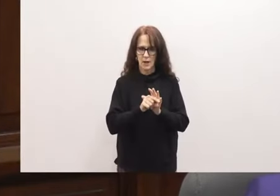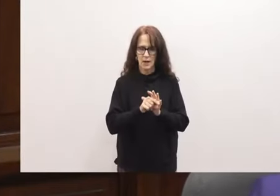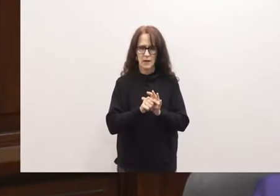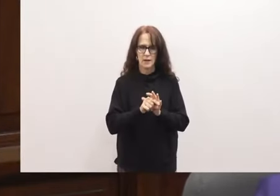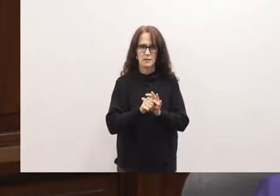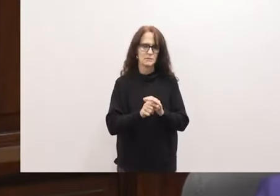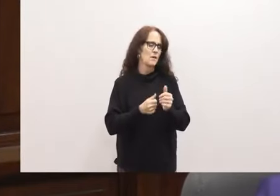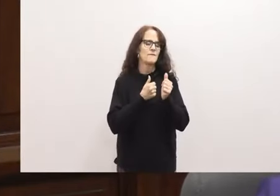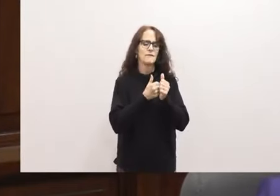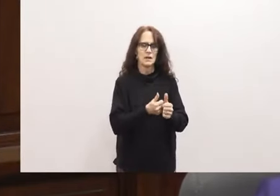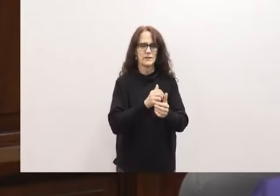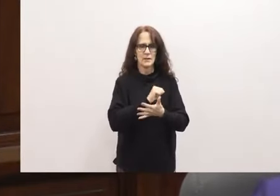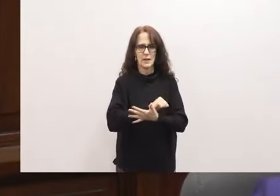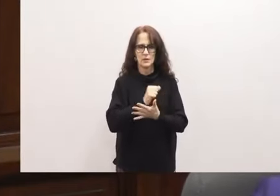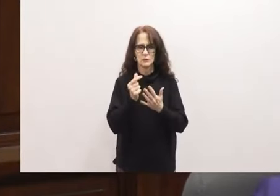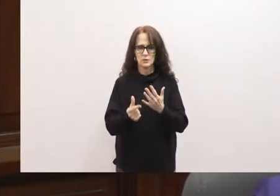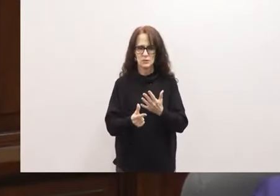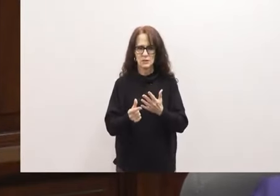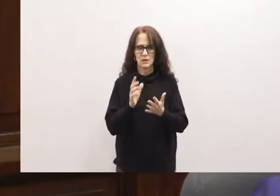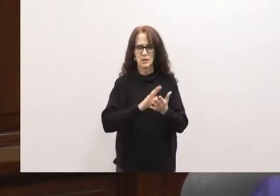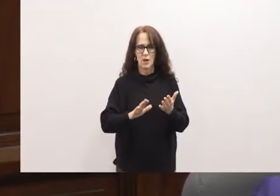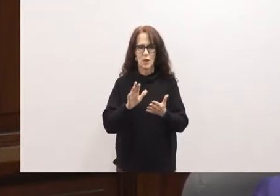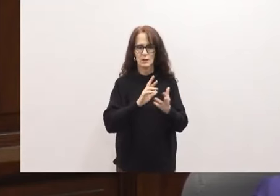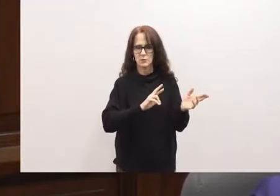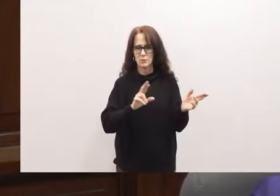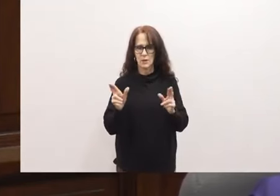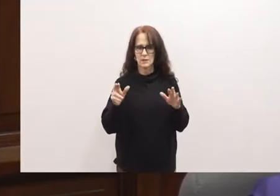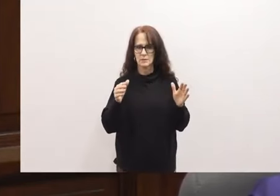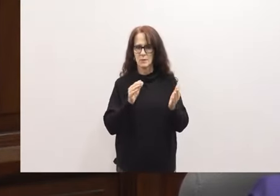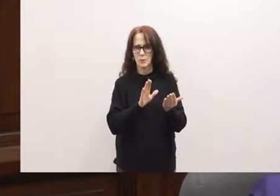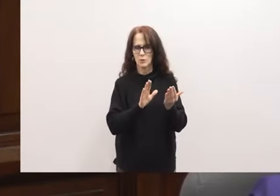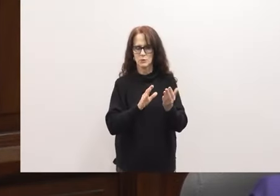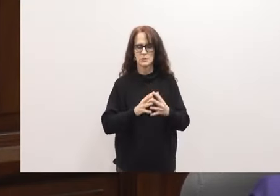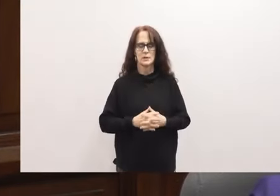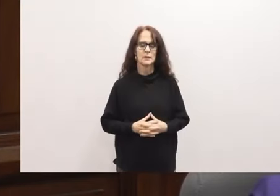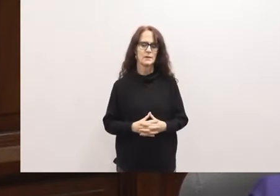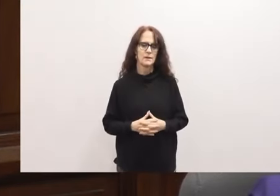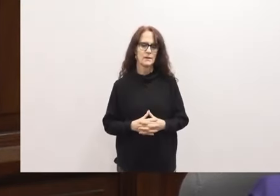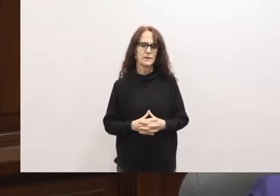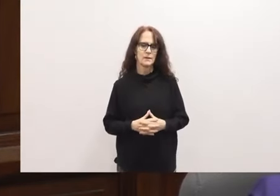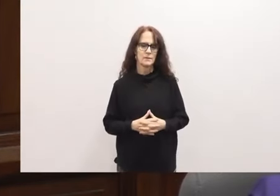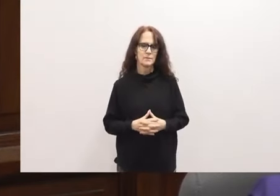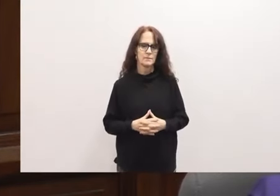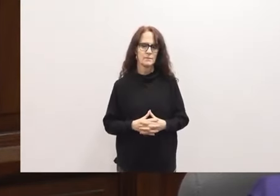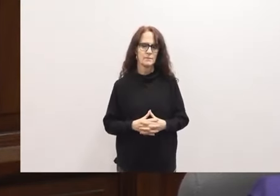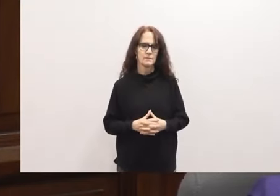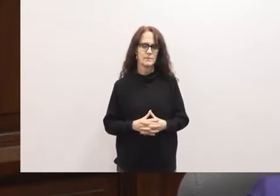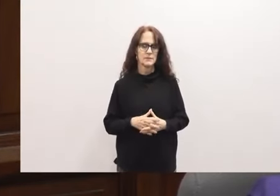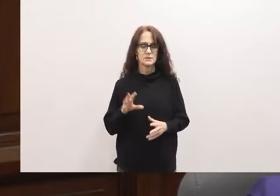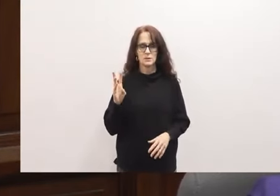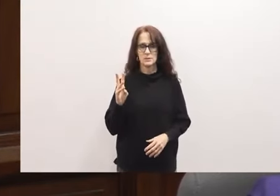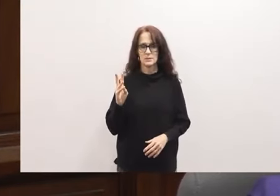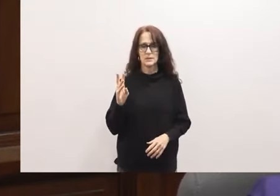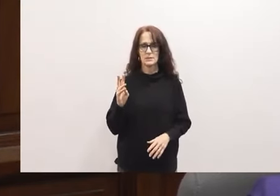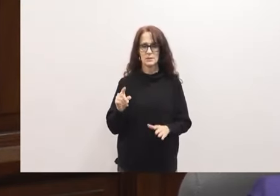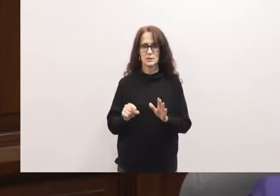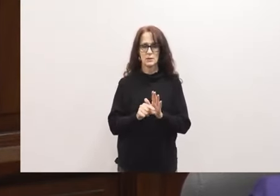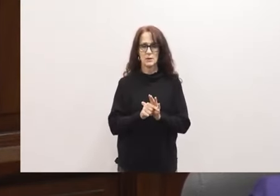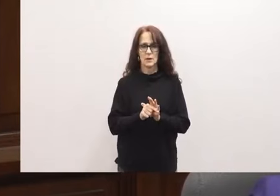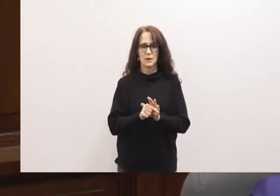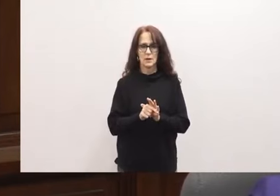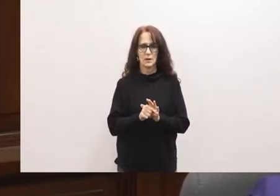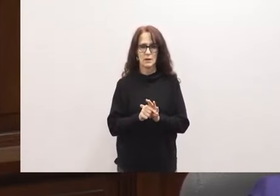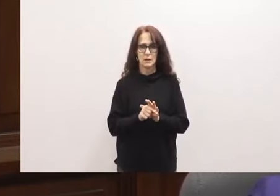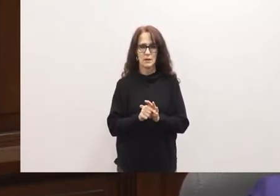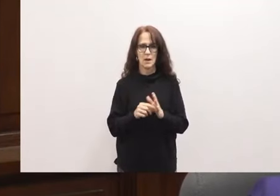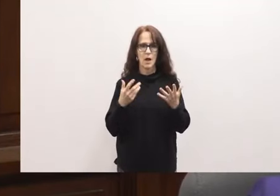college and career readiness approach. And in the sixth grade, there's already